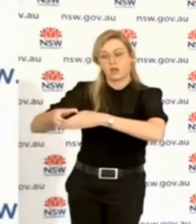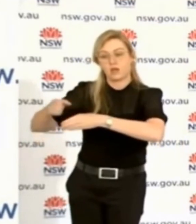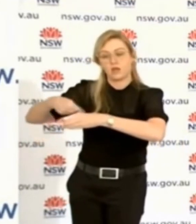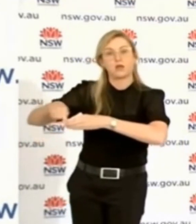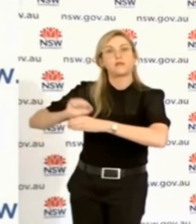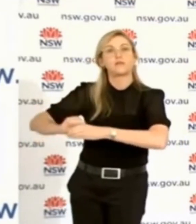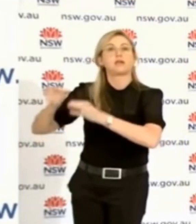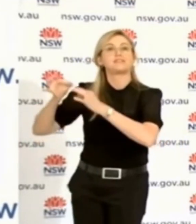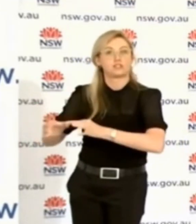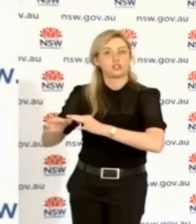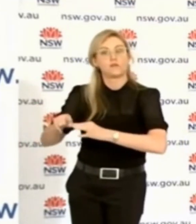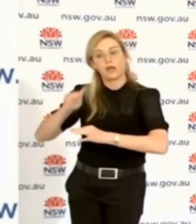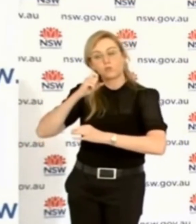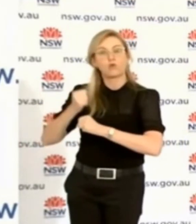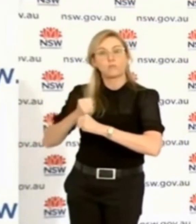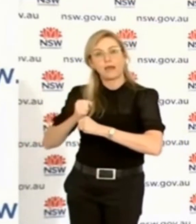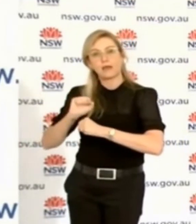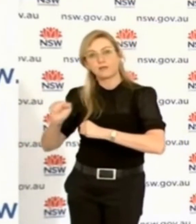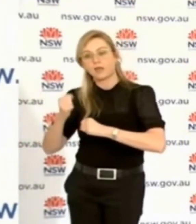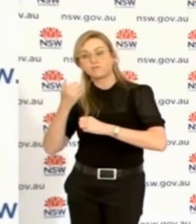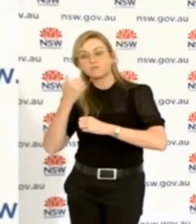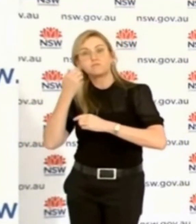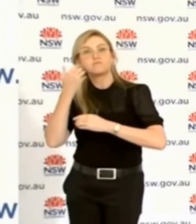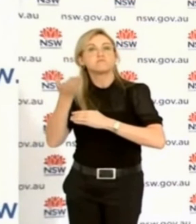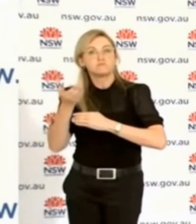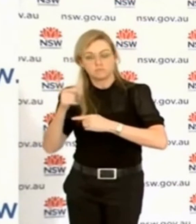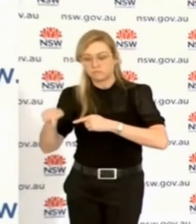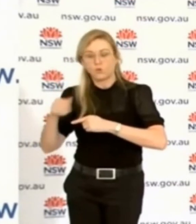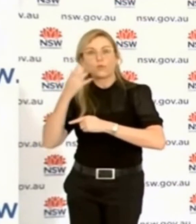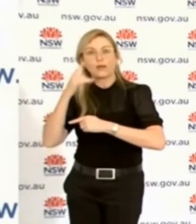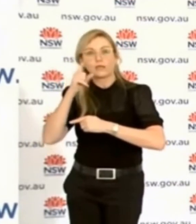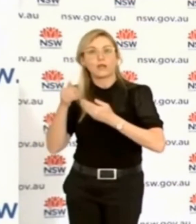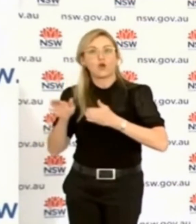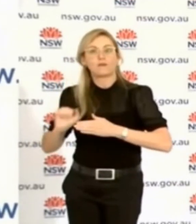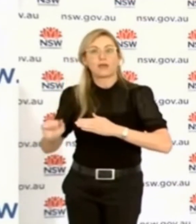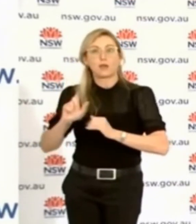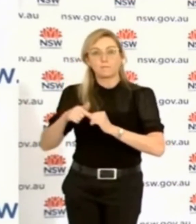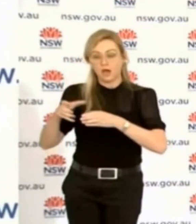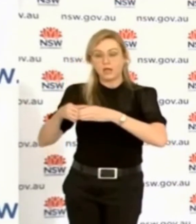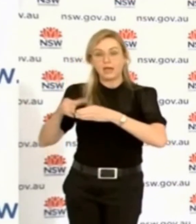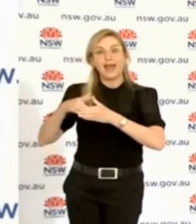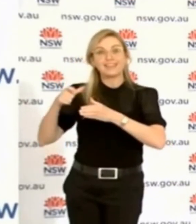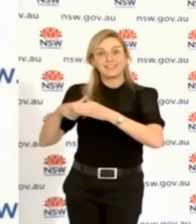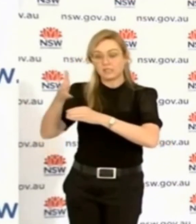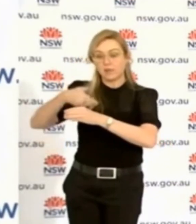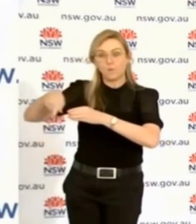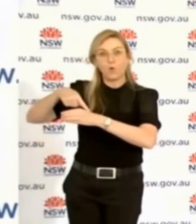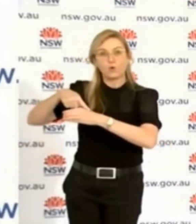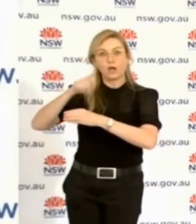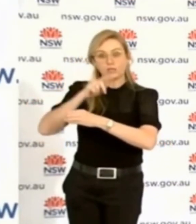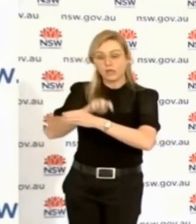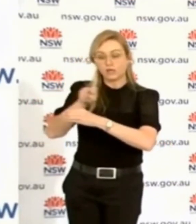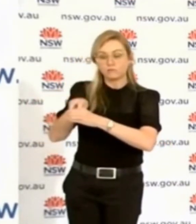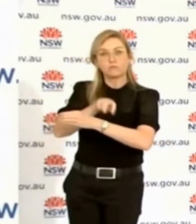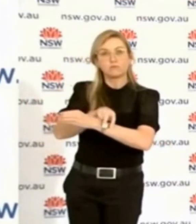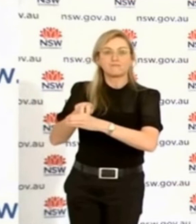week in relation to lifting its restrictions. But there are stay-home orders on the ACT for people to cross the border. They can't. So those limitations remain. They still